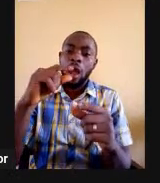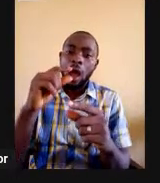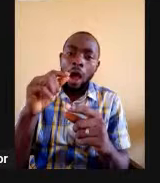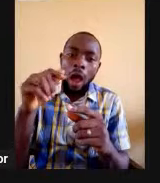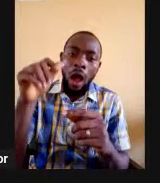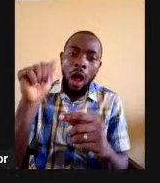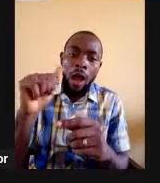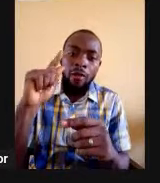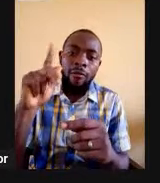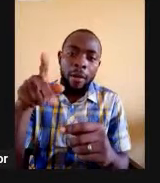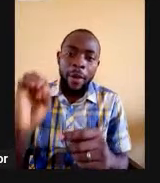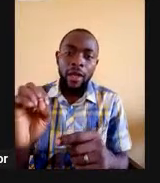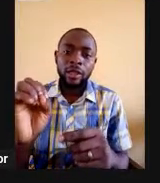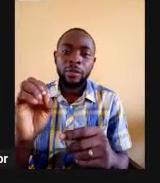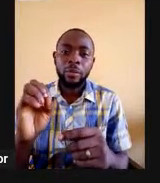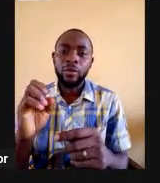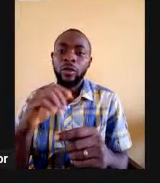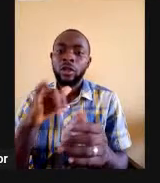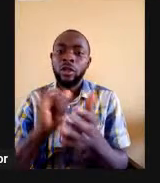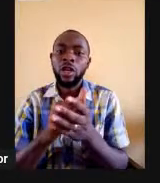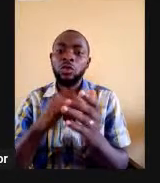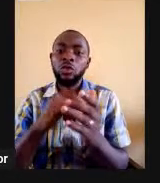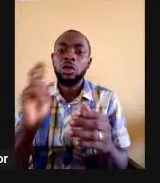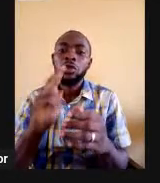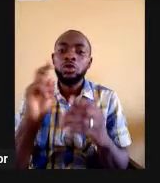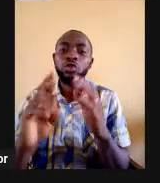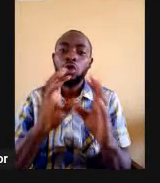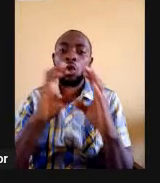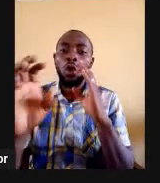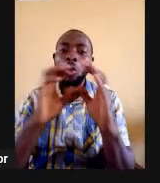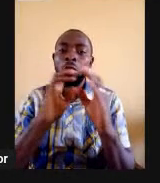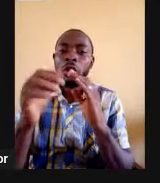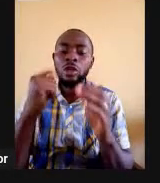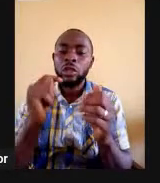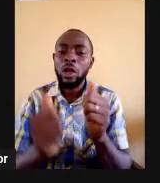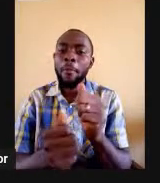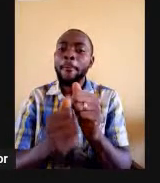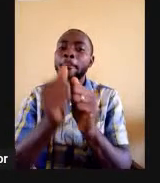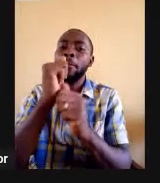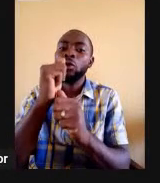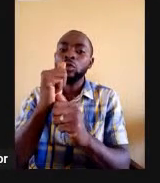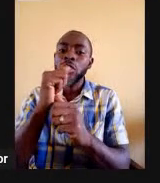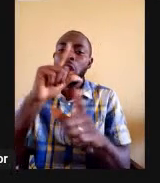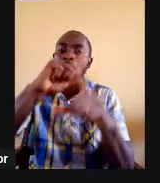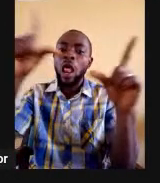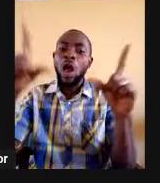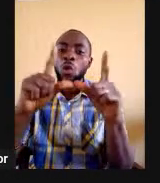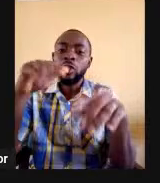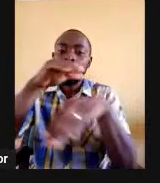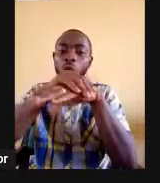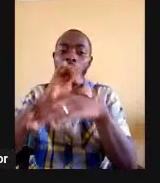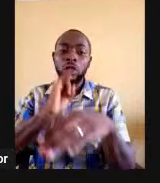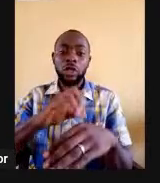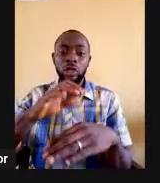um, communicate. The most universal language in the world is English. So, we